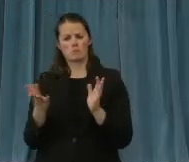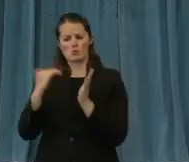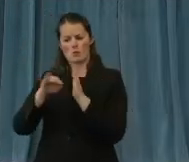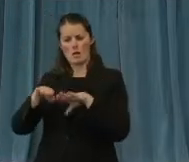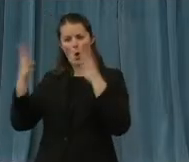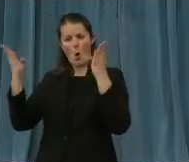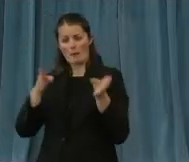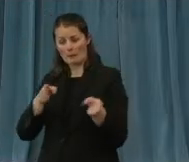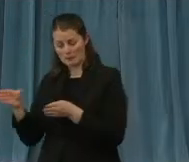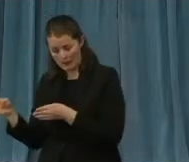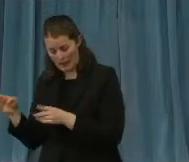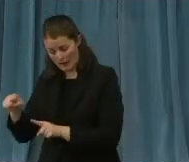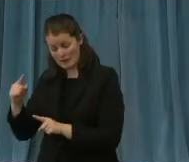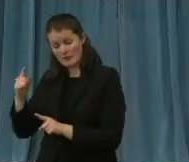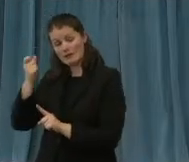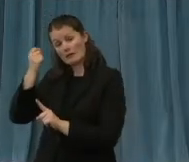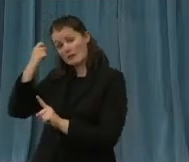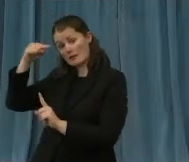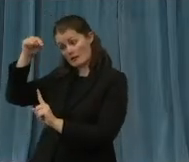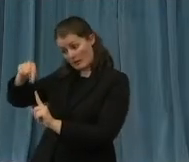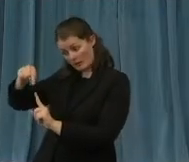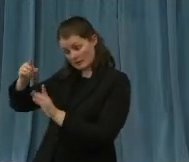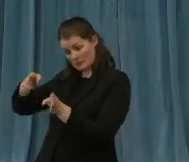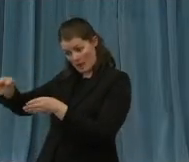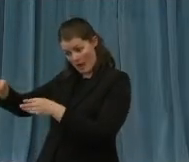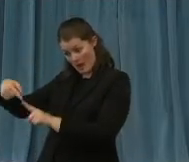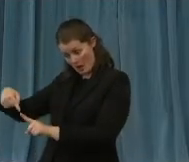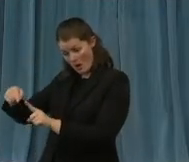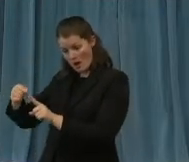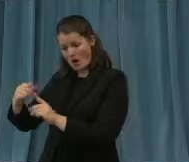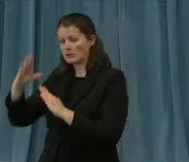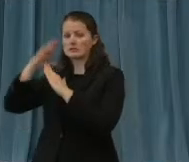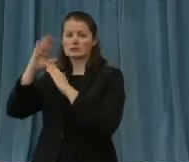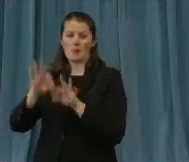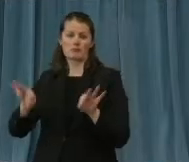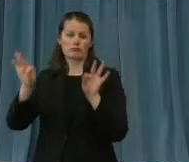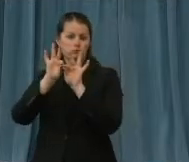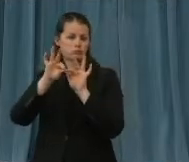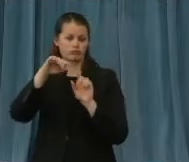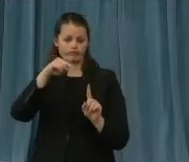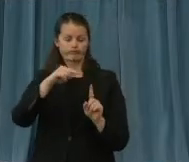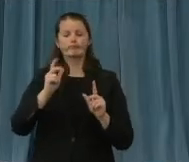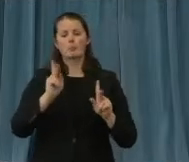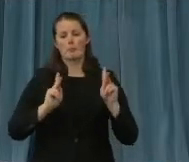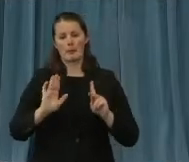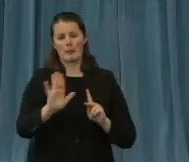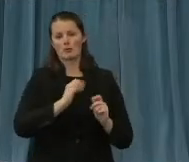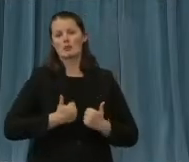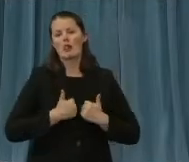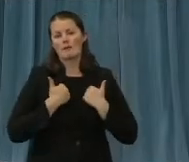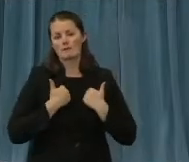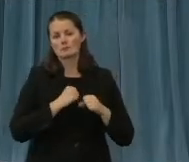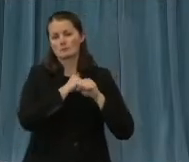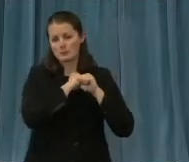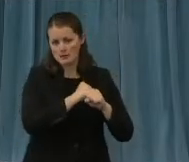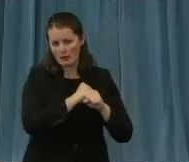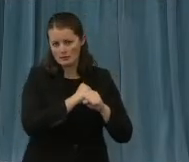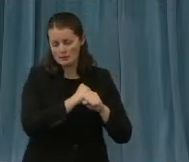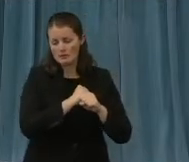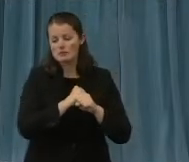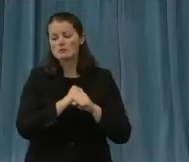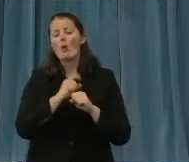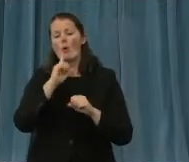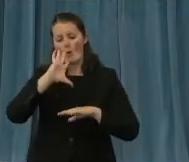the health and safety of Nevadans, so we need to ensure that there are proper protocols and procedures in place to care for our